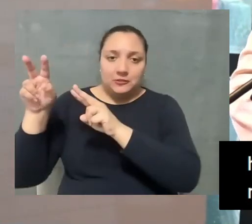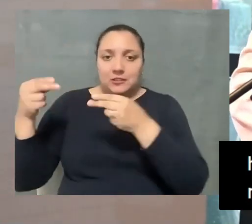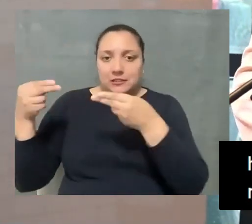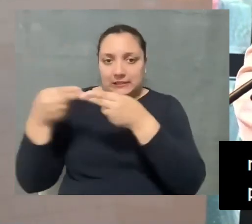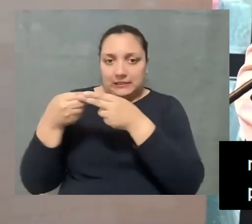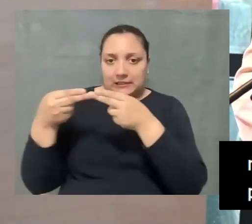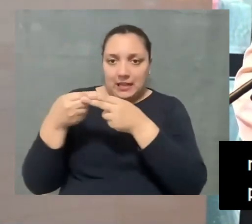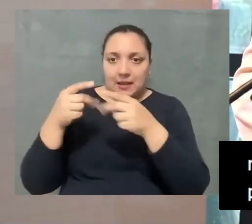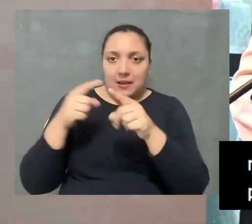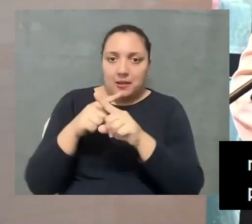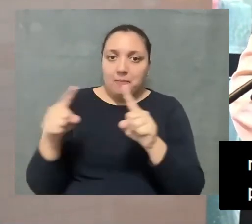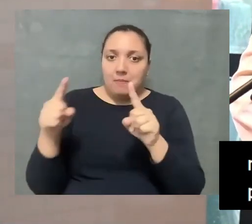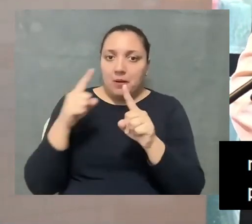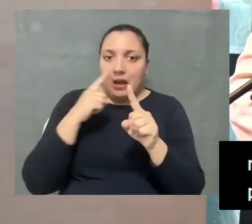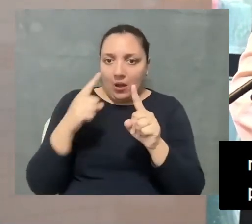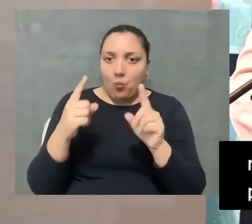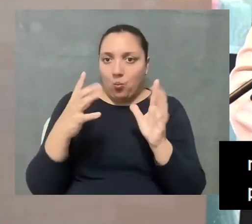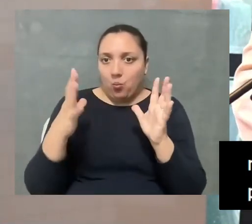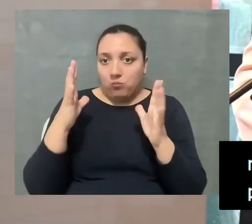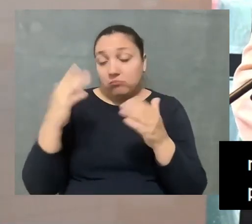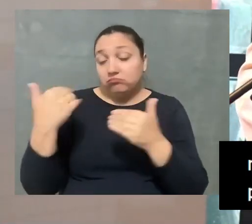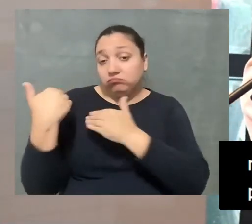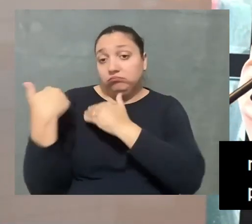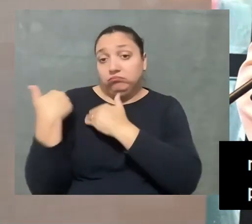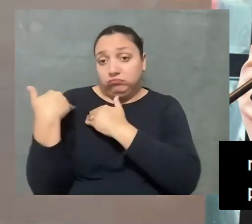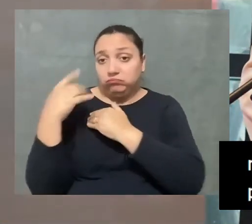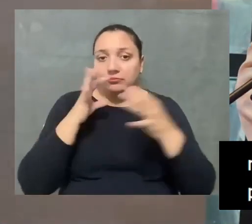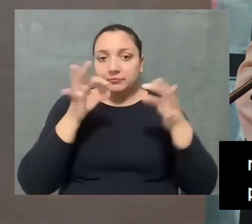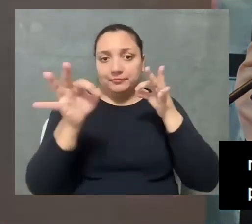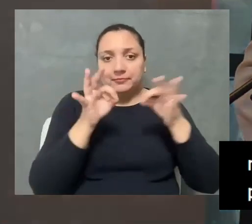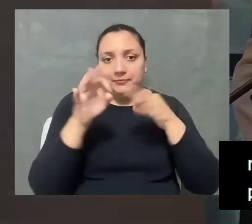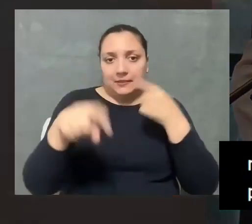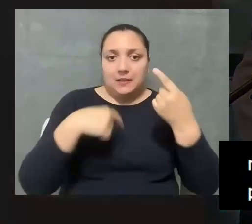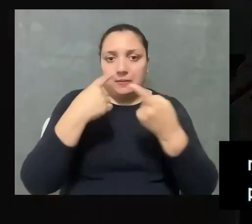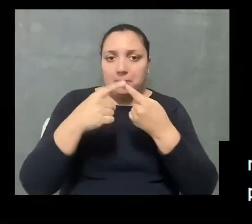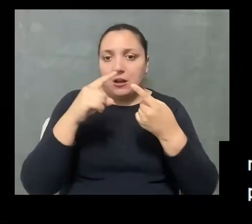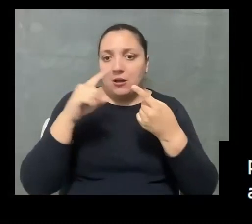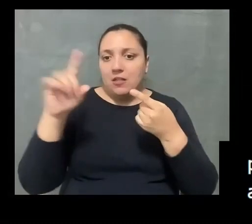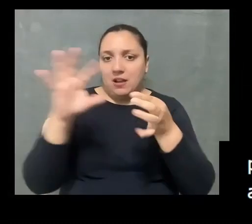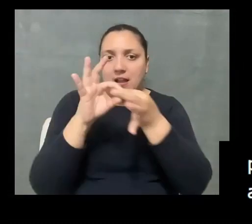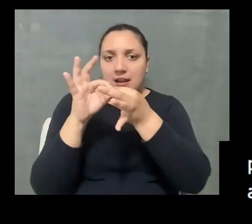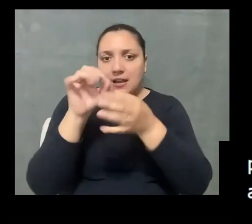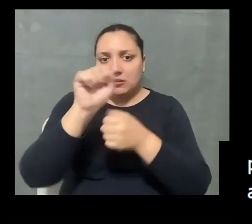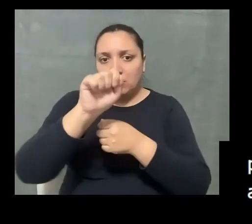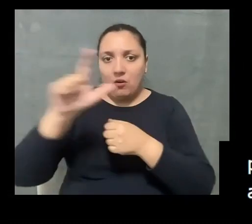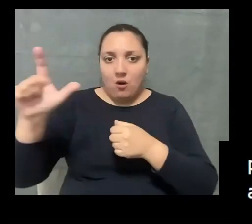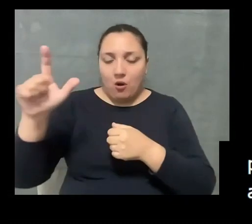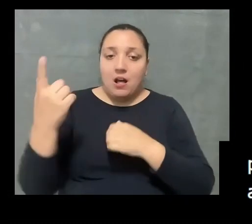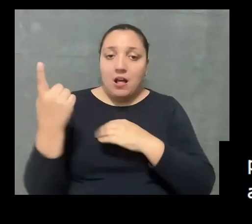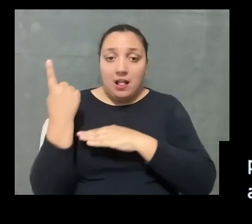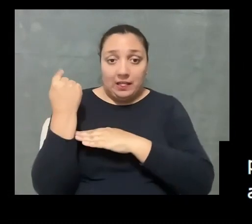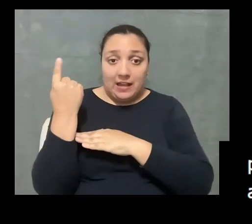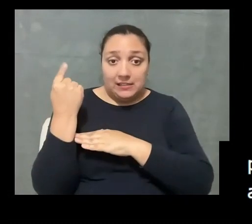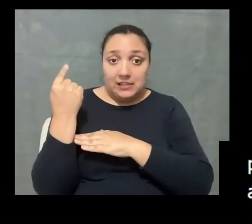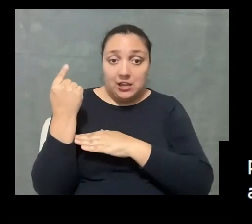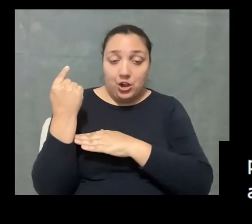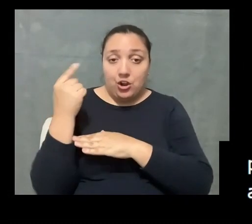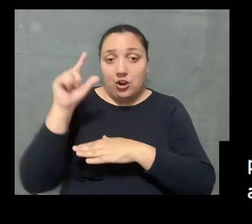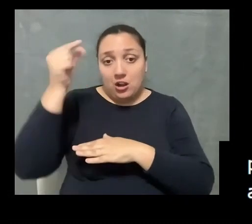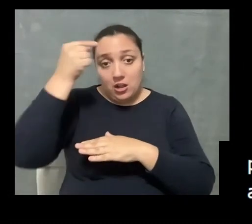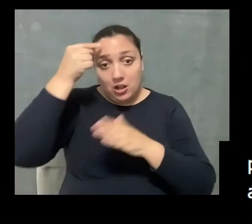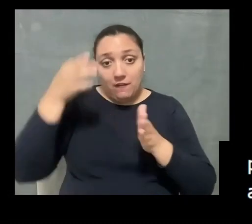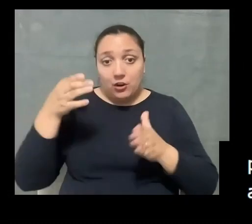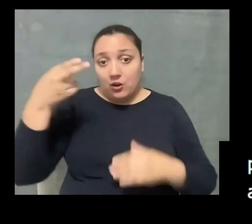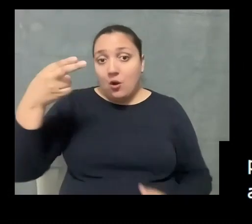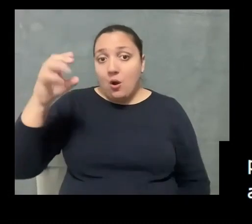little bit about the ConnectALL office. So last year, Governor Hochul announced the historic ConnectALL program. As you heard, it is New York's